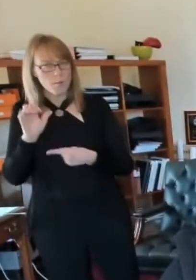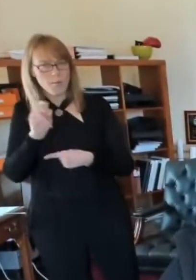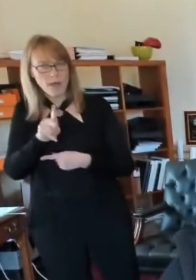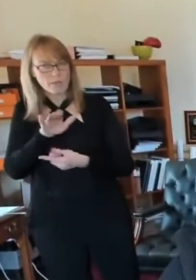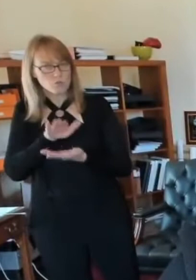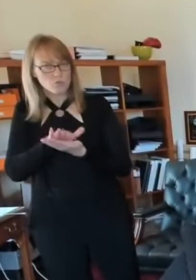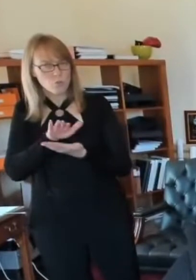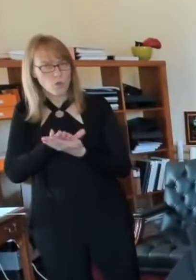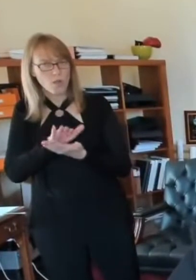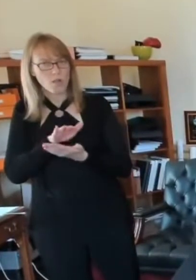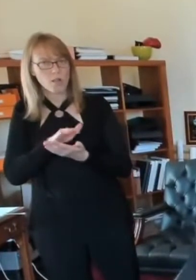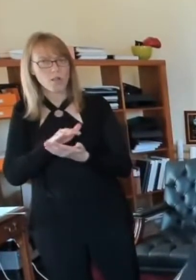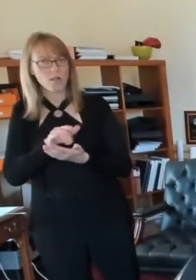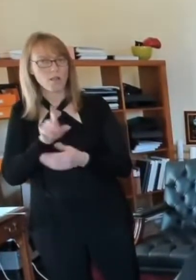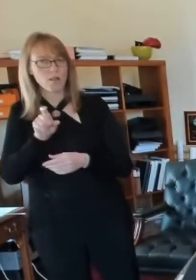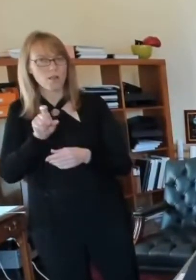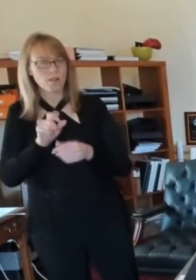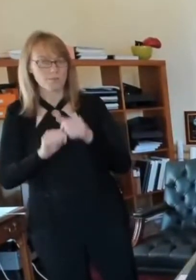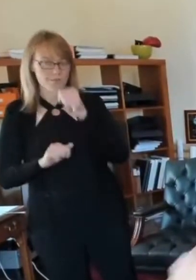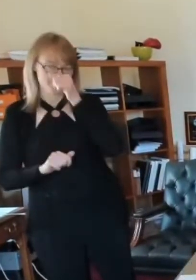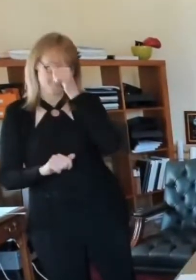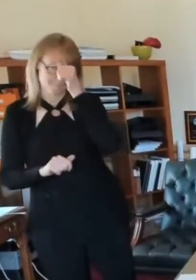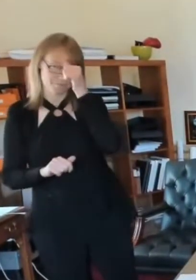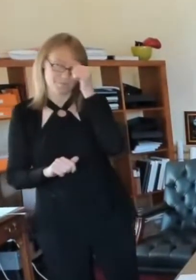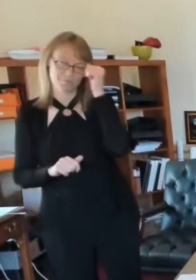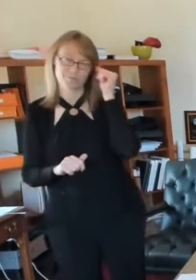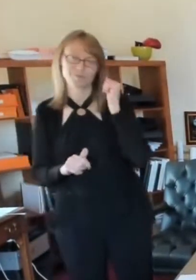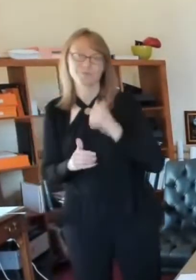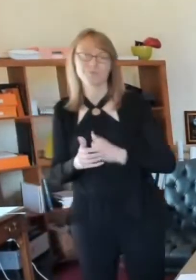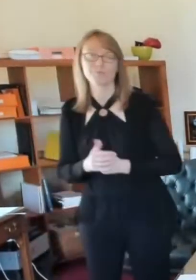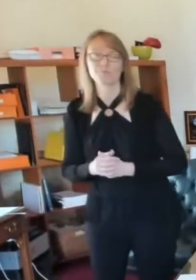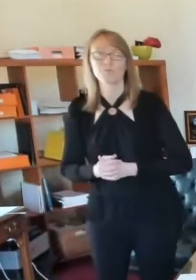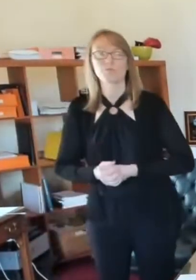So you all have probably seen that